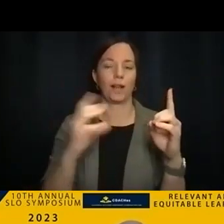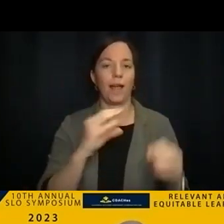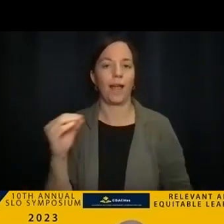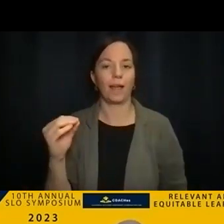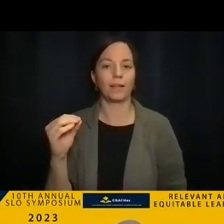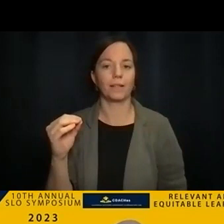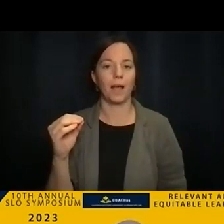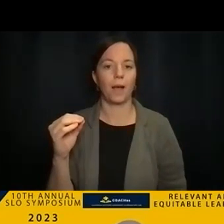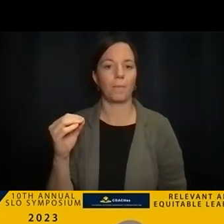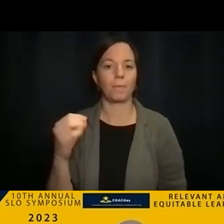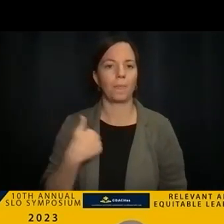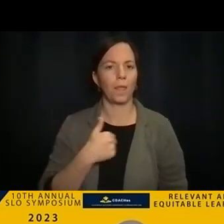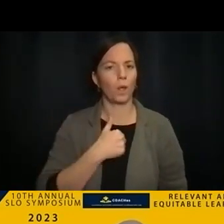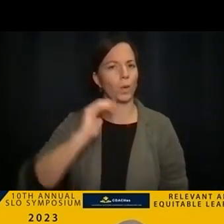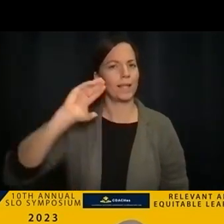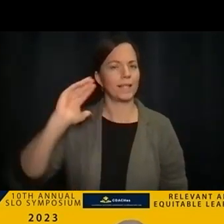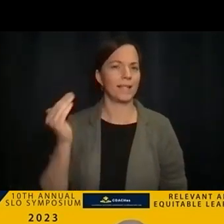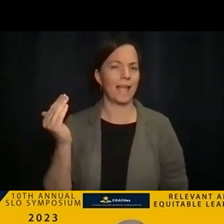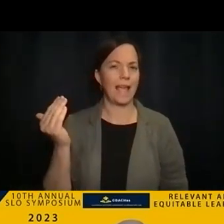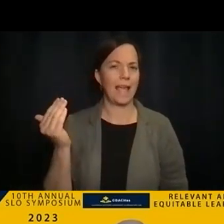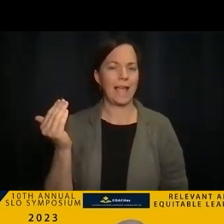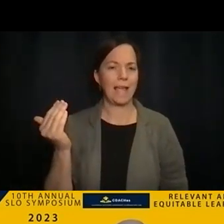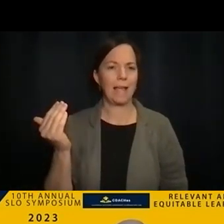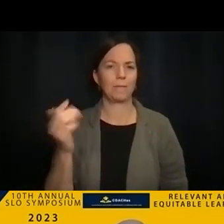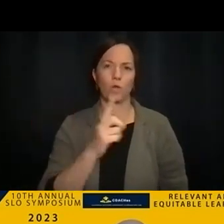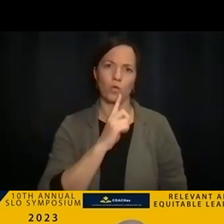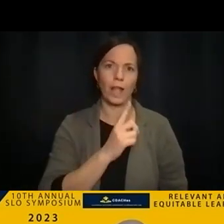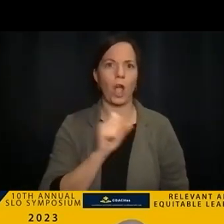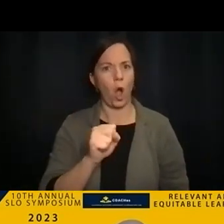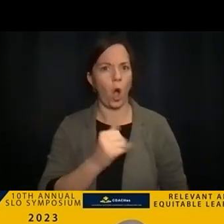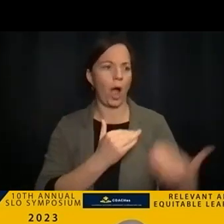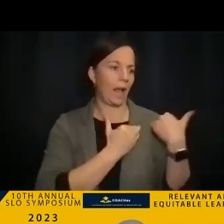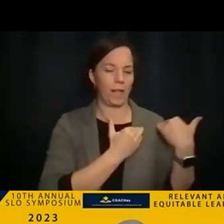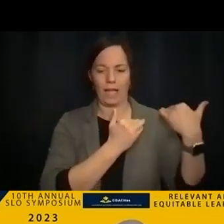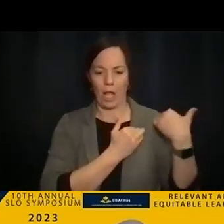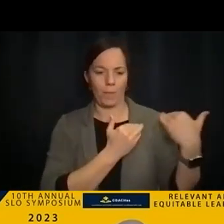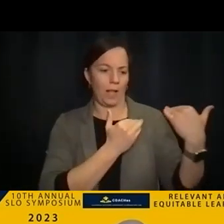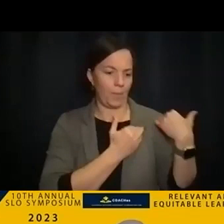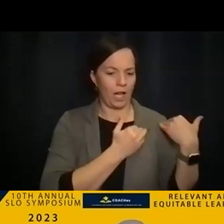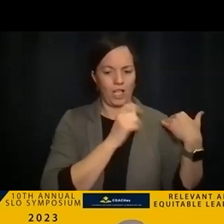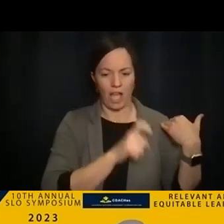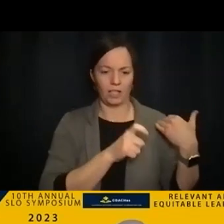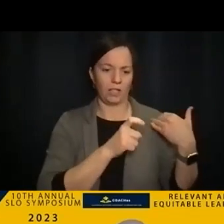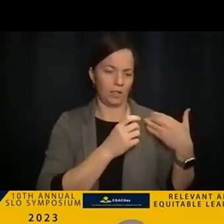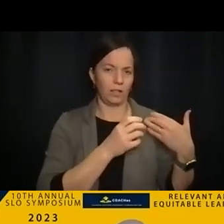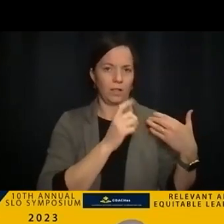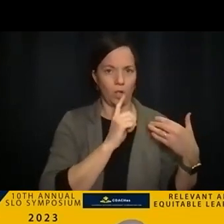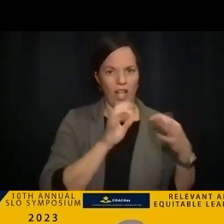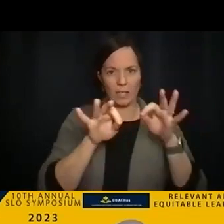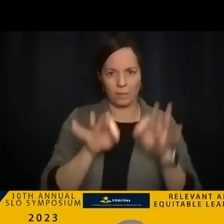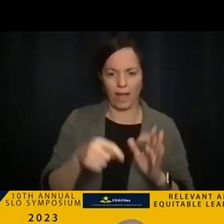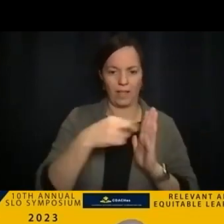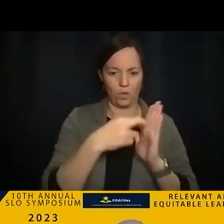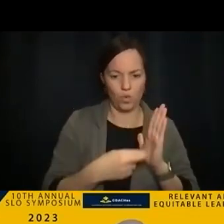and we seem to be always so accountability driven, and we are kind of like, yes, let's explain this rule, let's explain